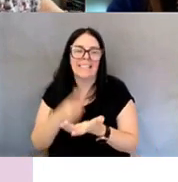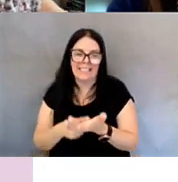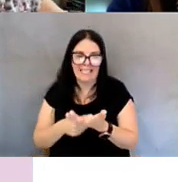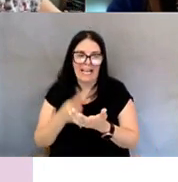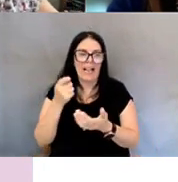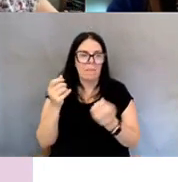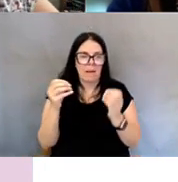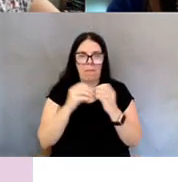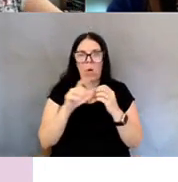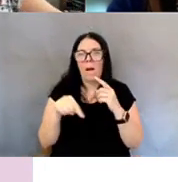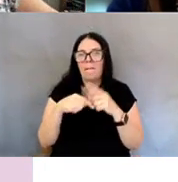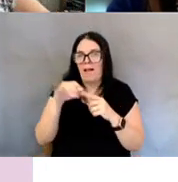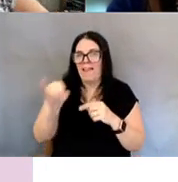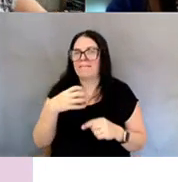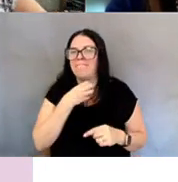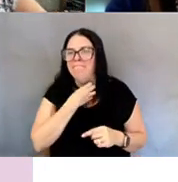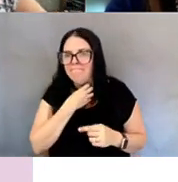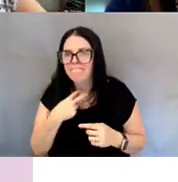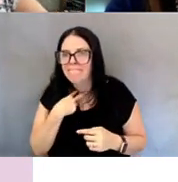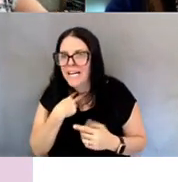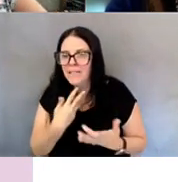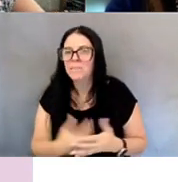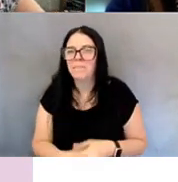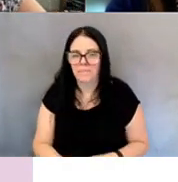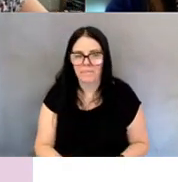about bottlenecks to that flow.